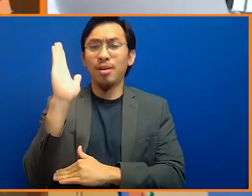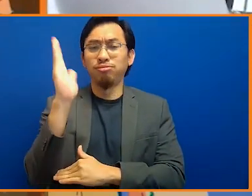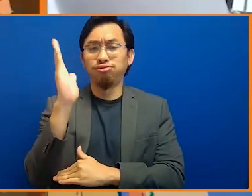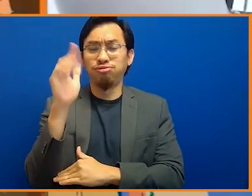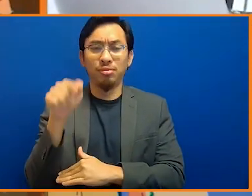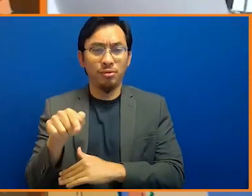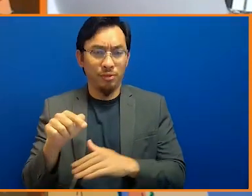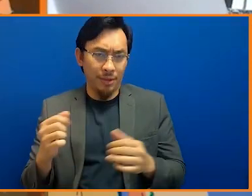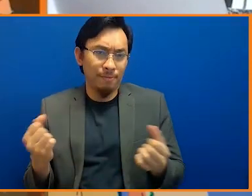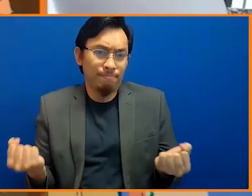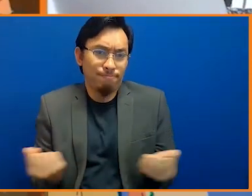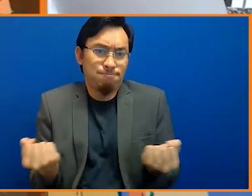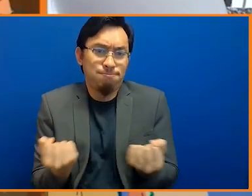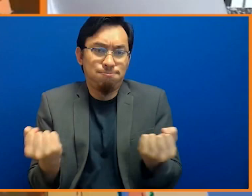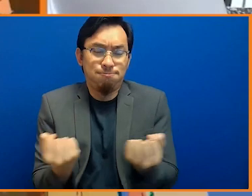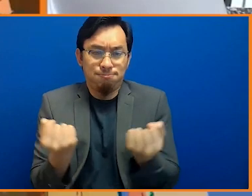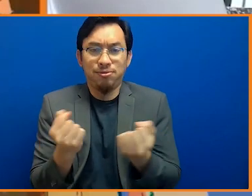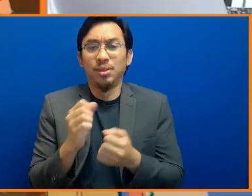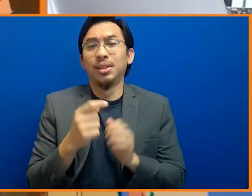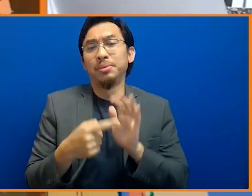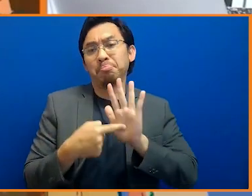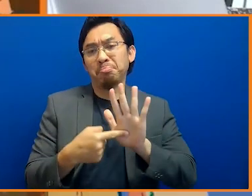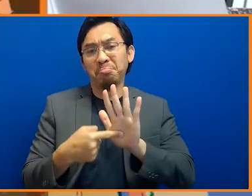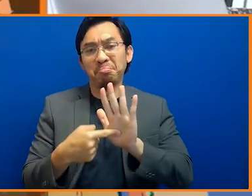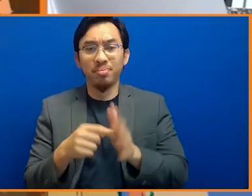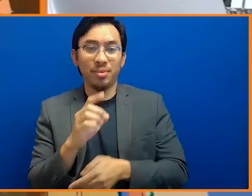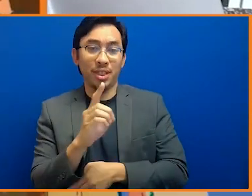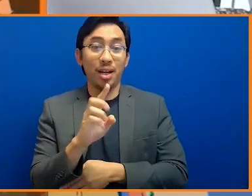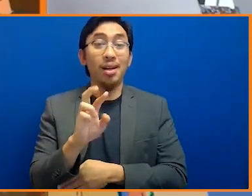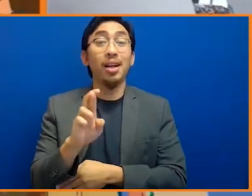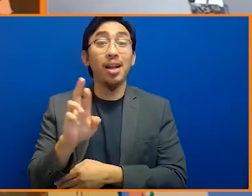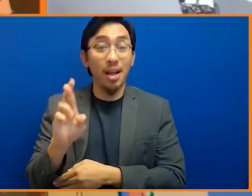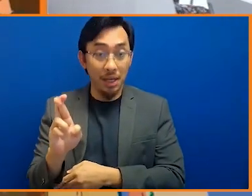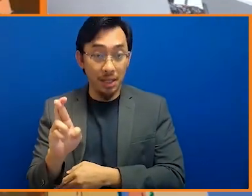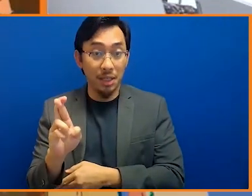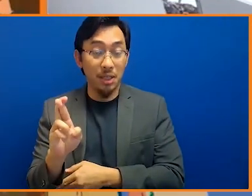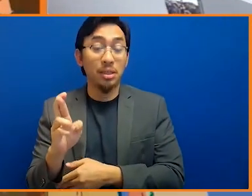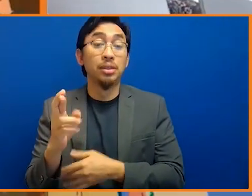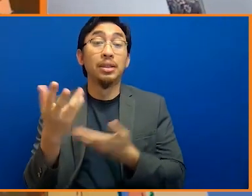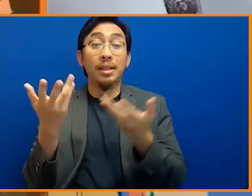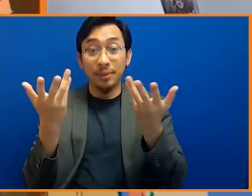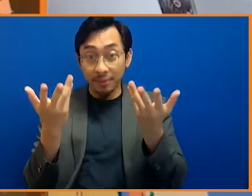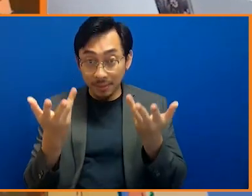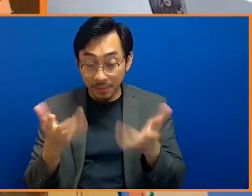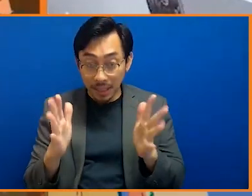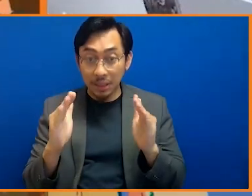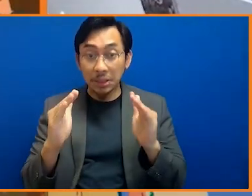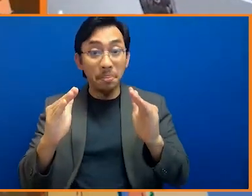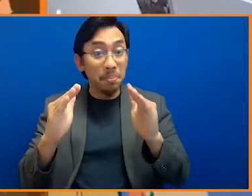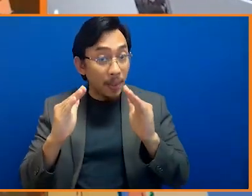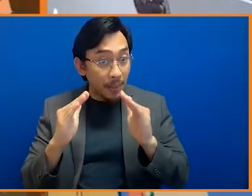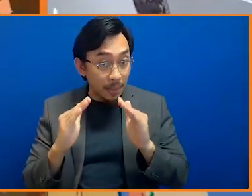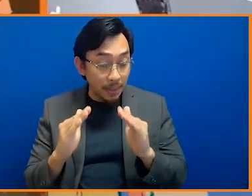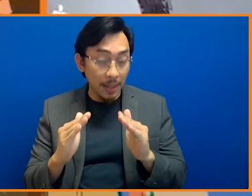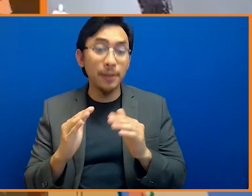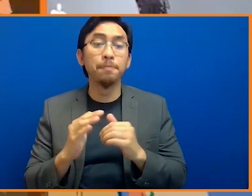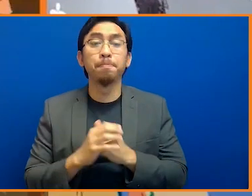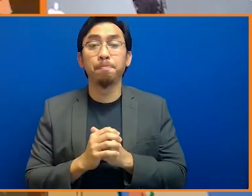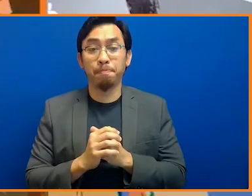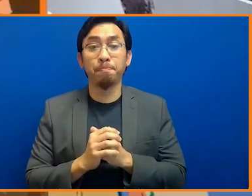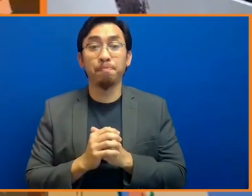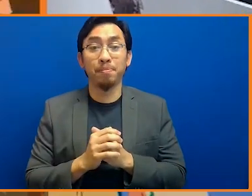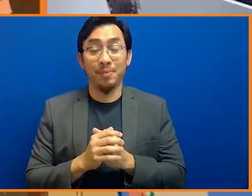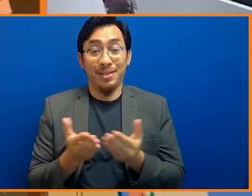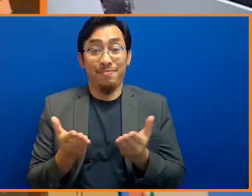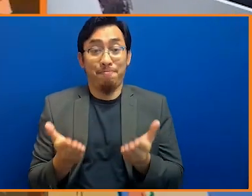present about the practical example of tsunami risk reduction. Then